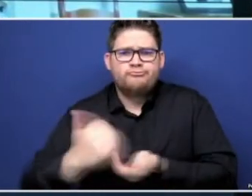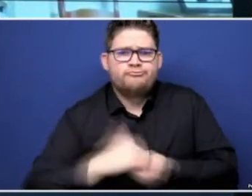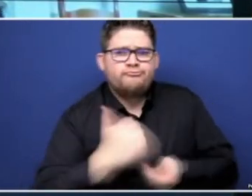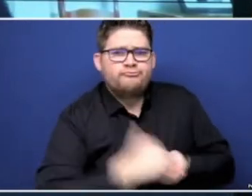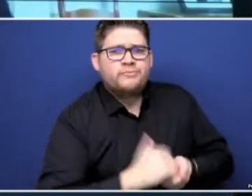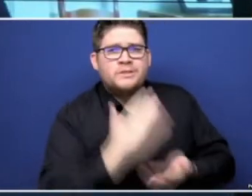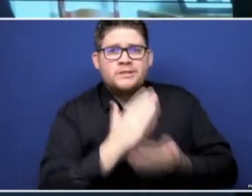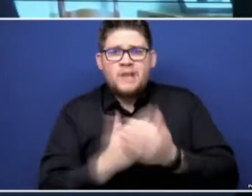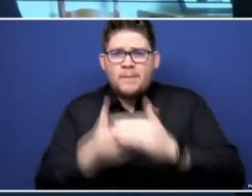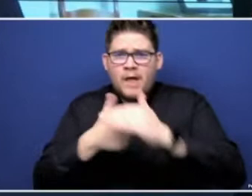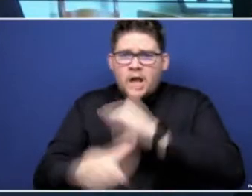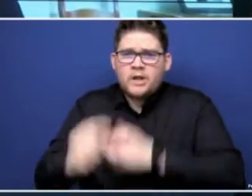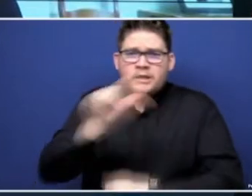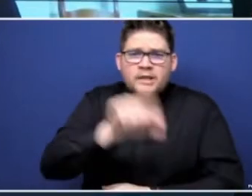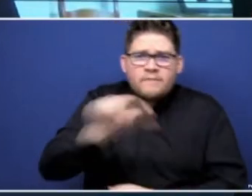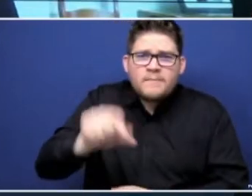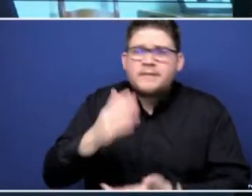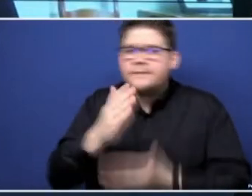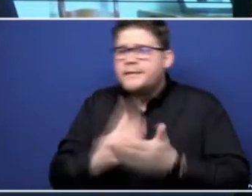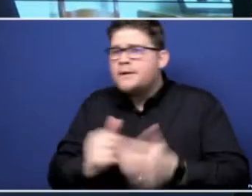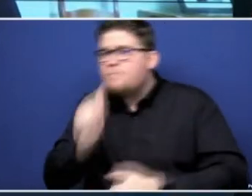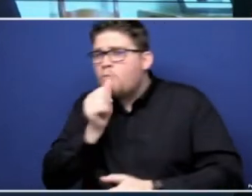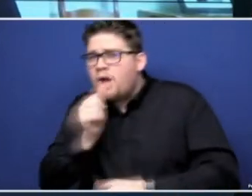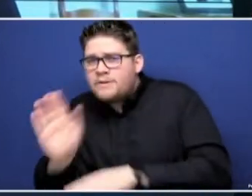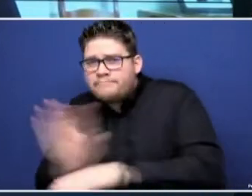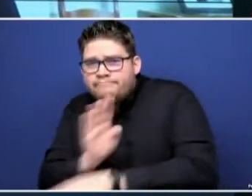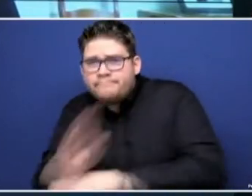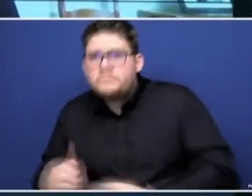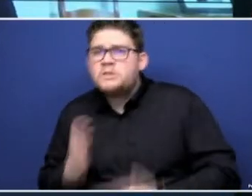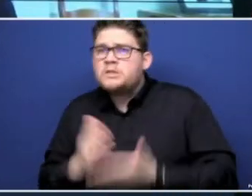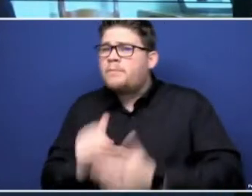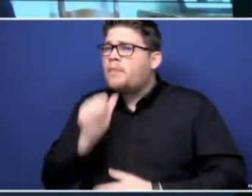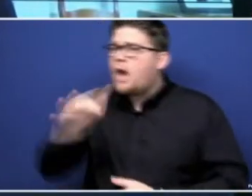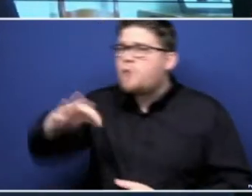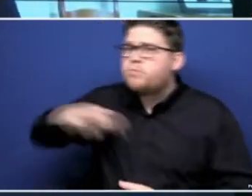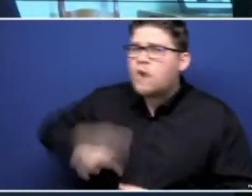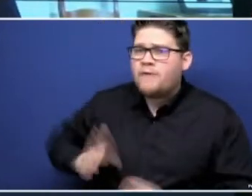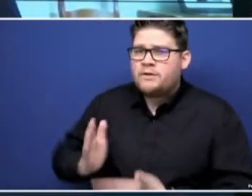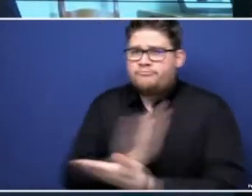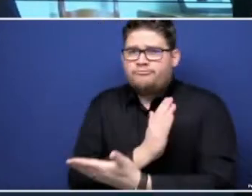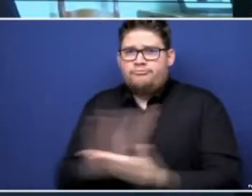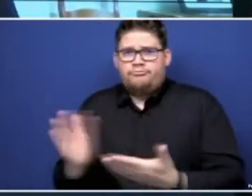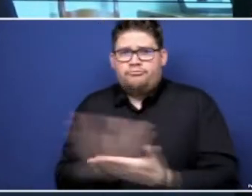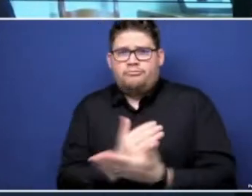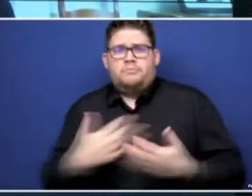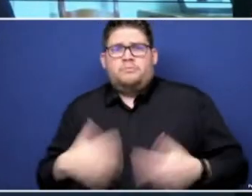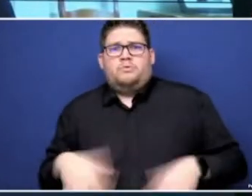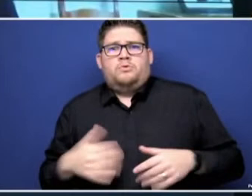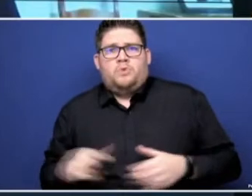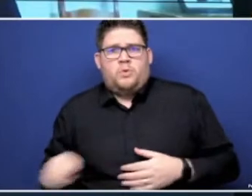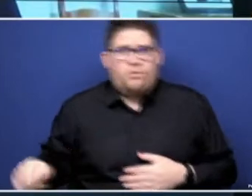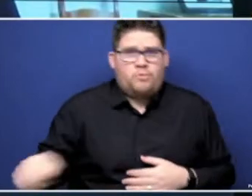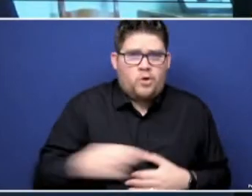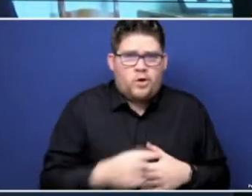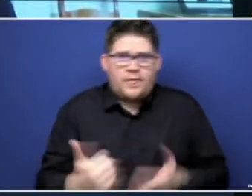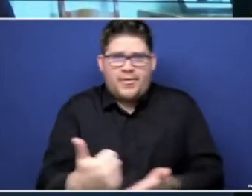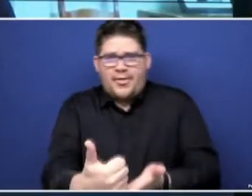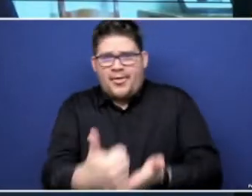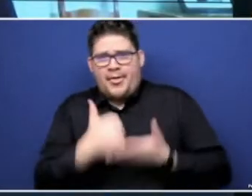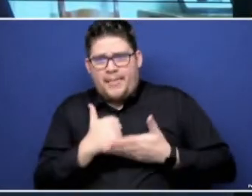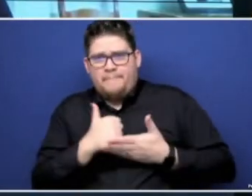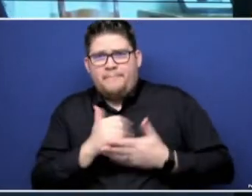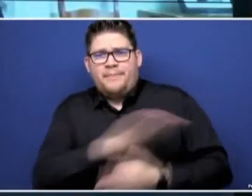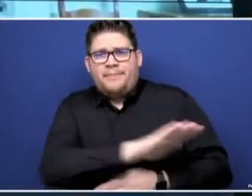have made a big difference, and at the same time they've trained many people to work in our clinics